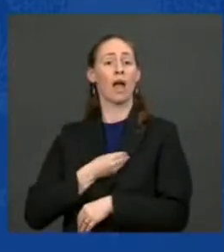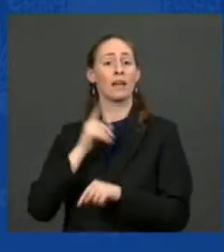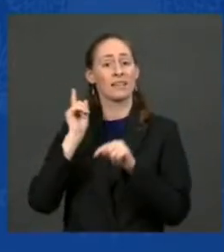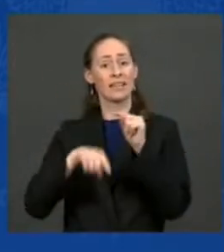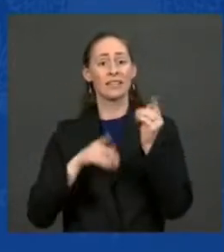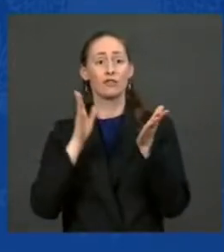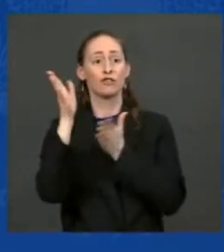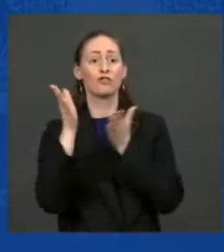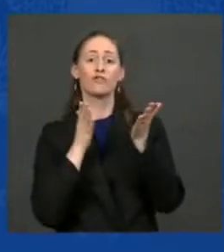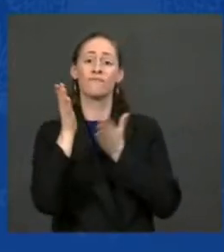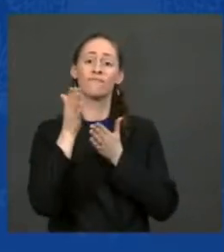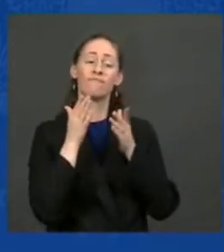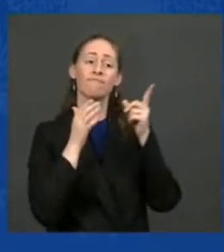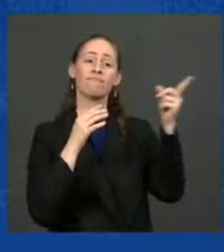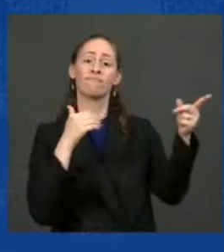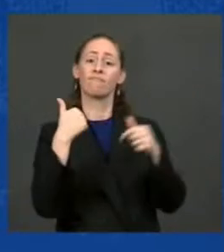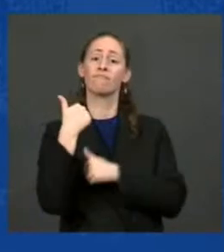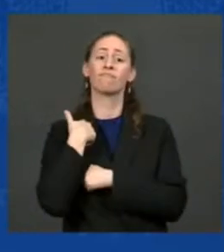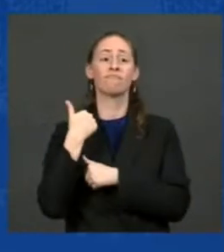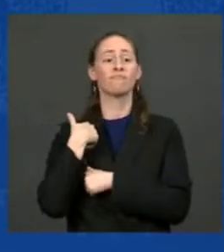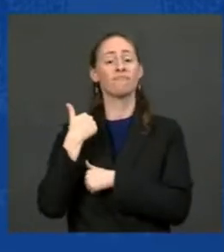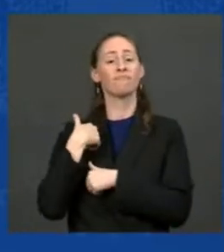openly in the United States military,